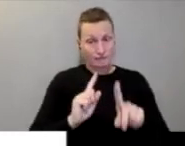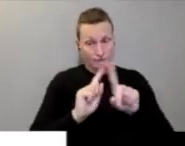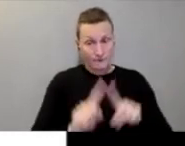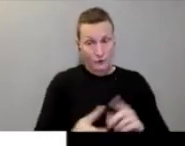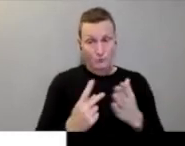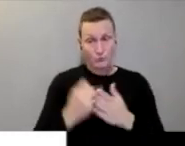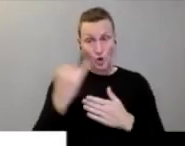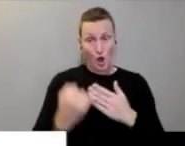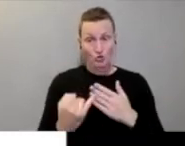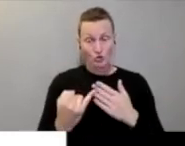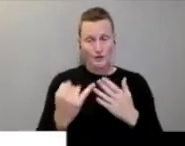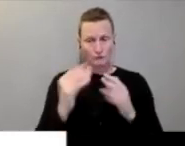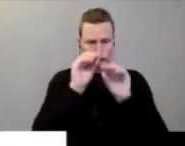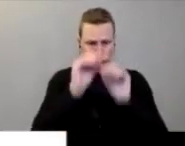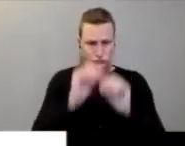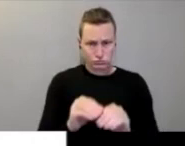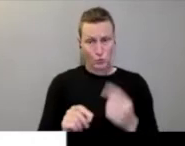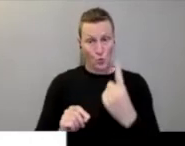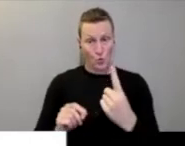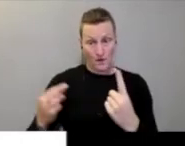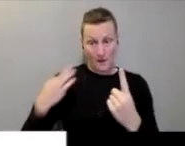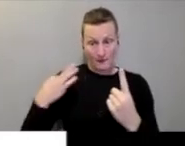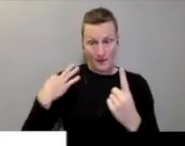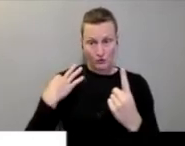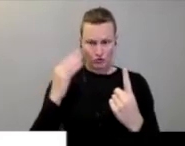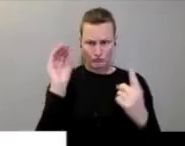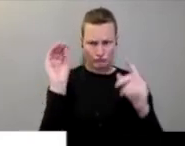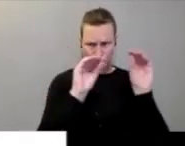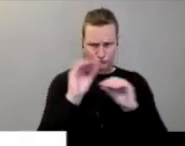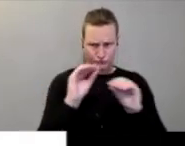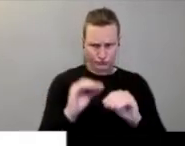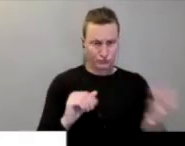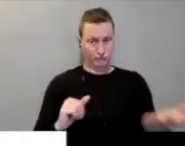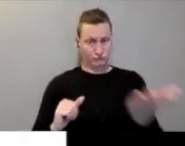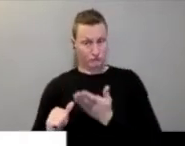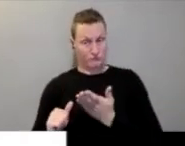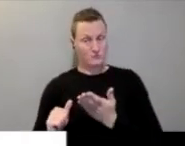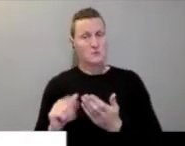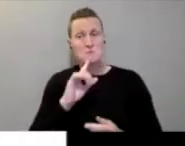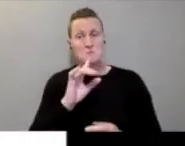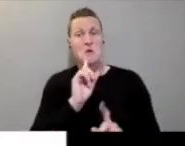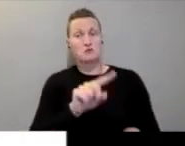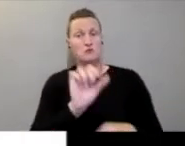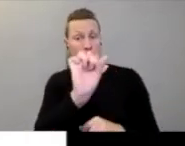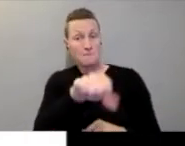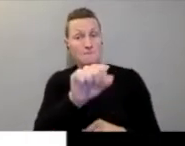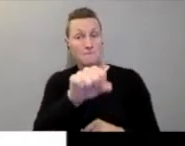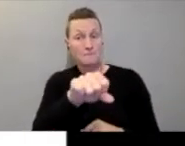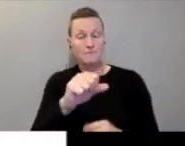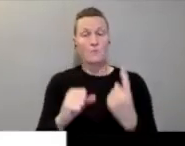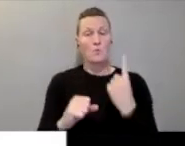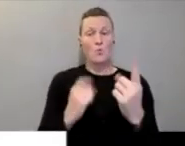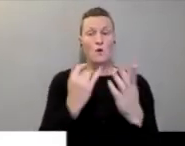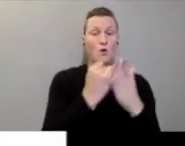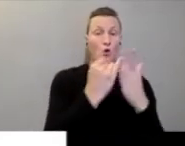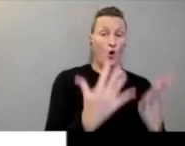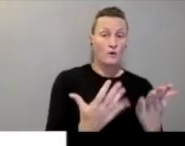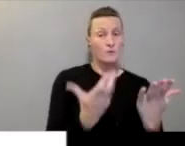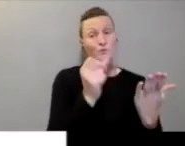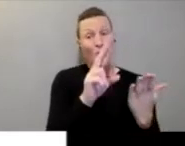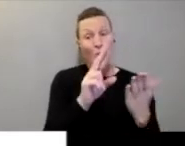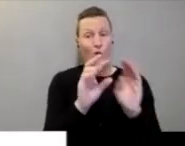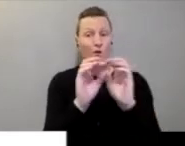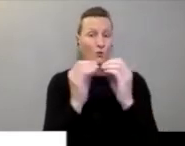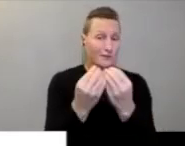is yes. An organization or an artist can submit multiple proposals to the